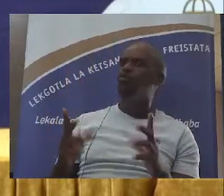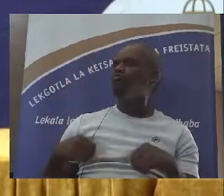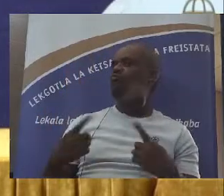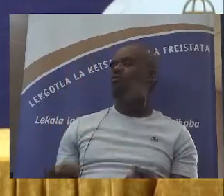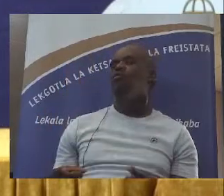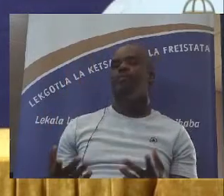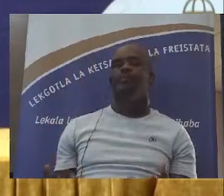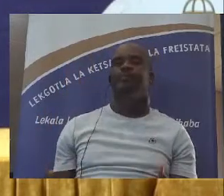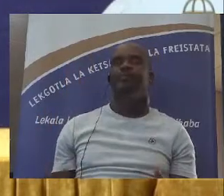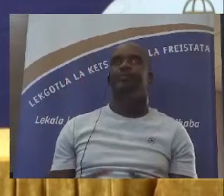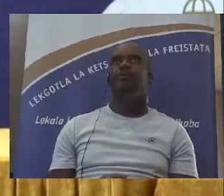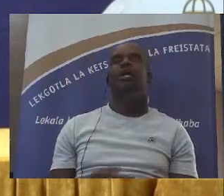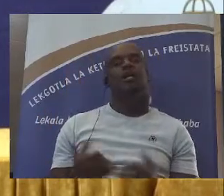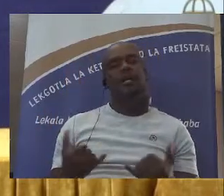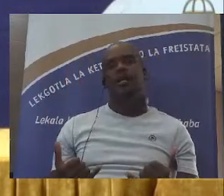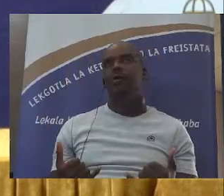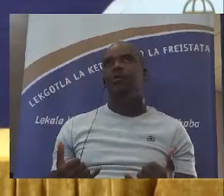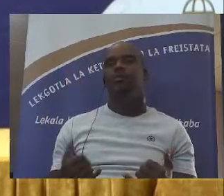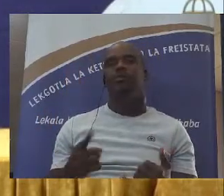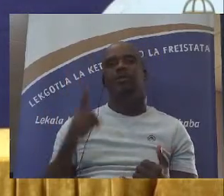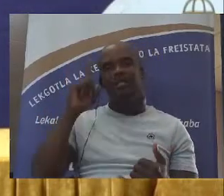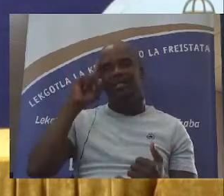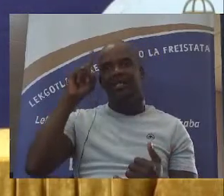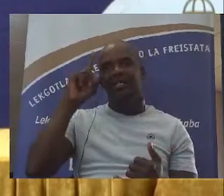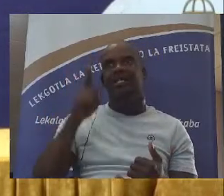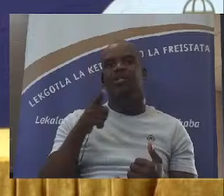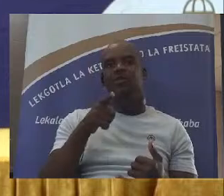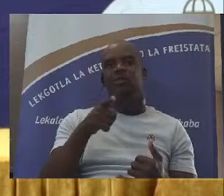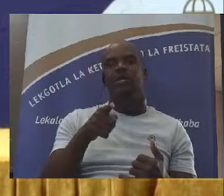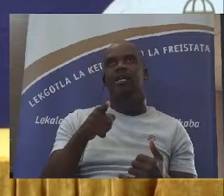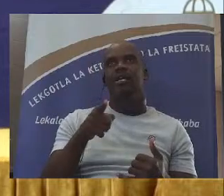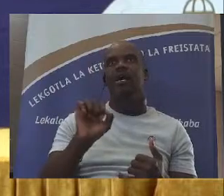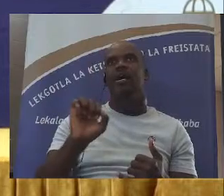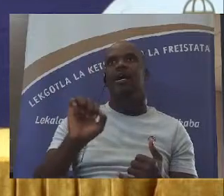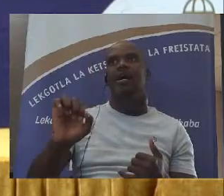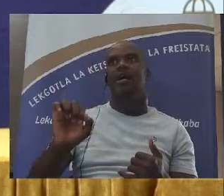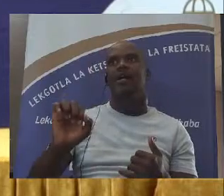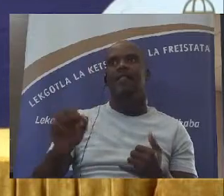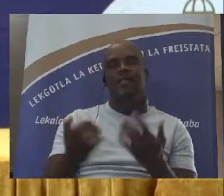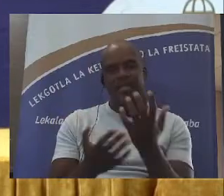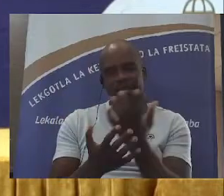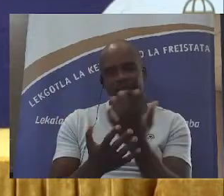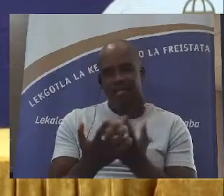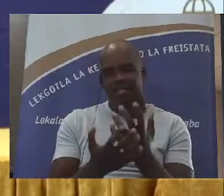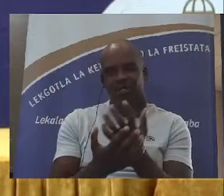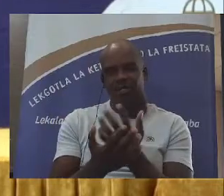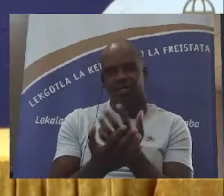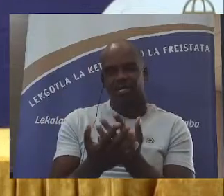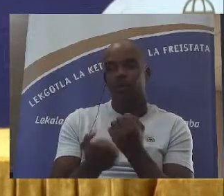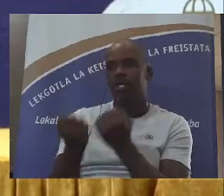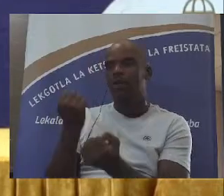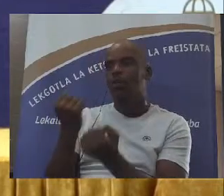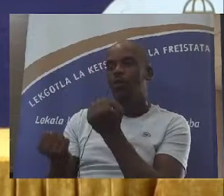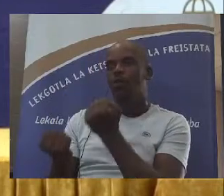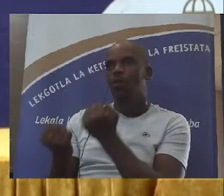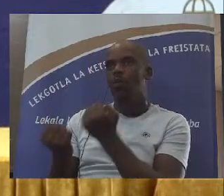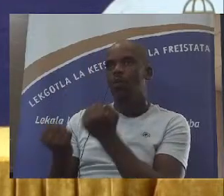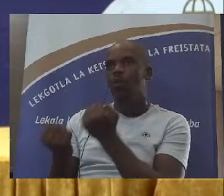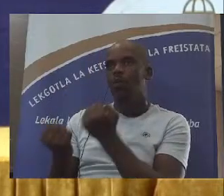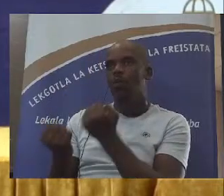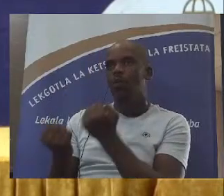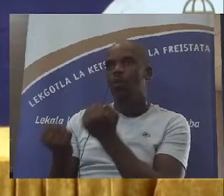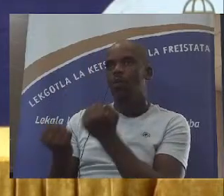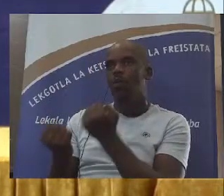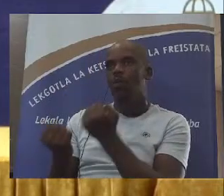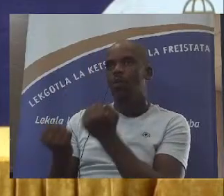decision itself, and remember the decision itself is also considered by the court. So these mechanisms have been built in to